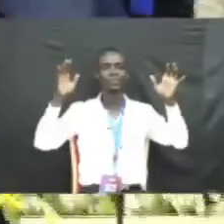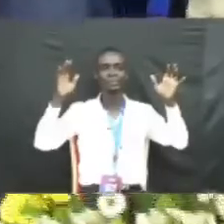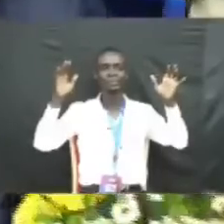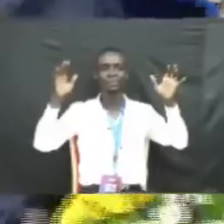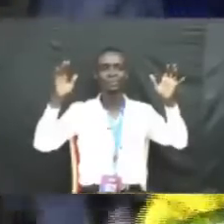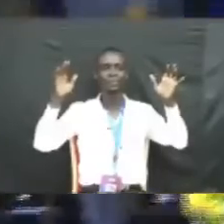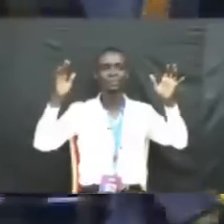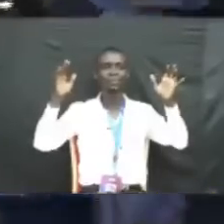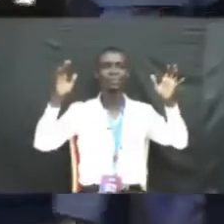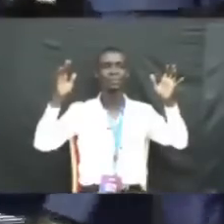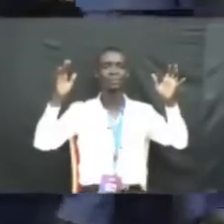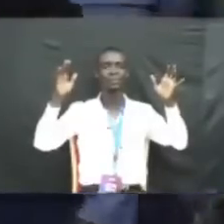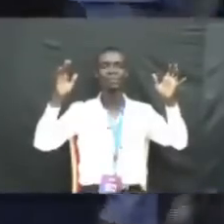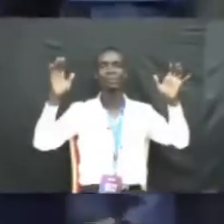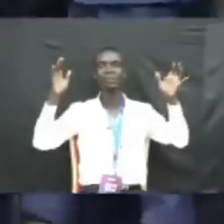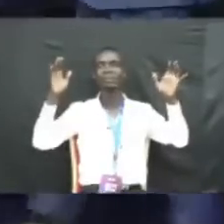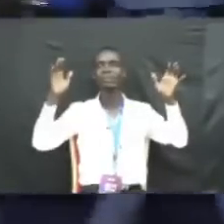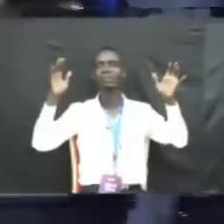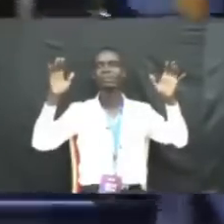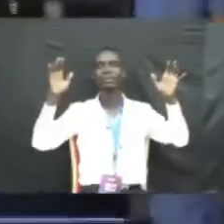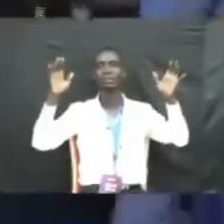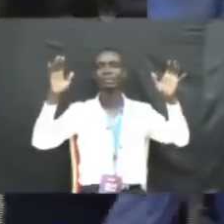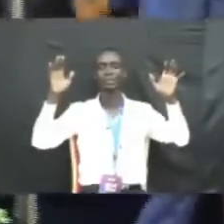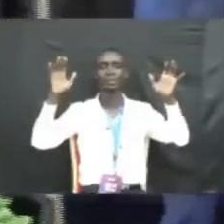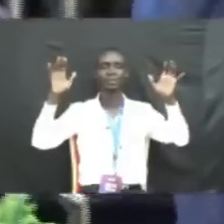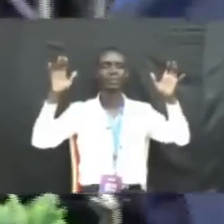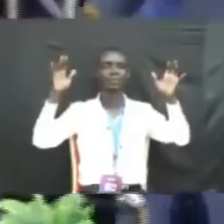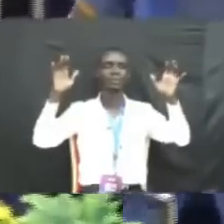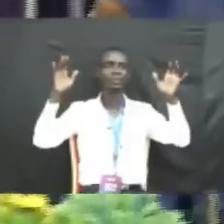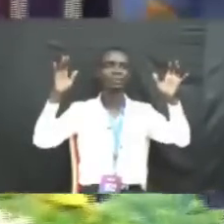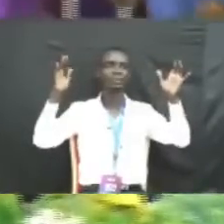hey, hey.